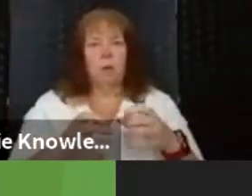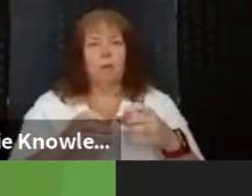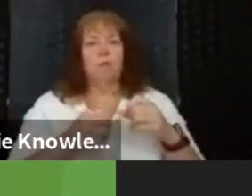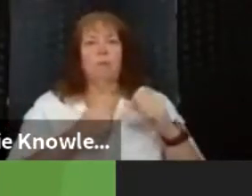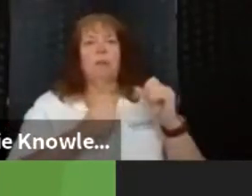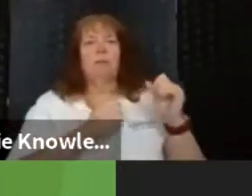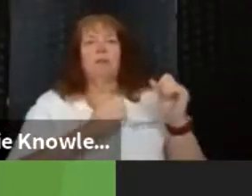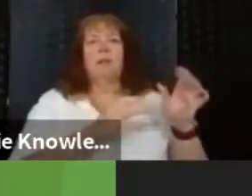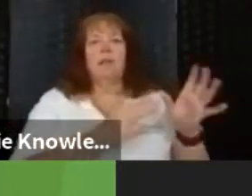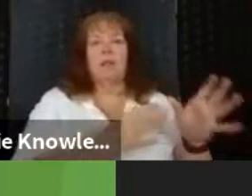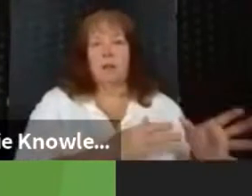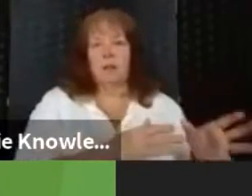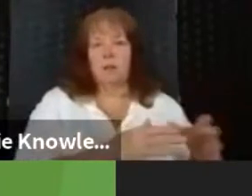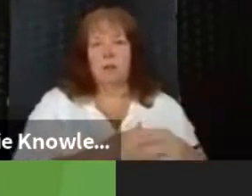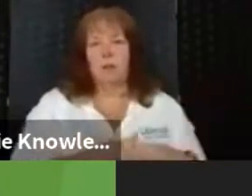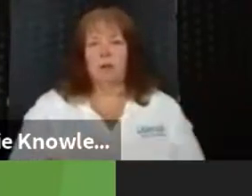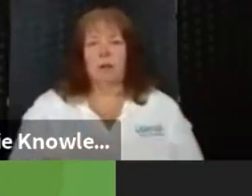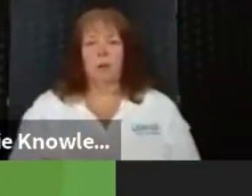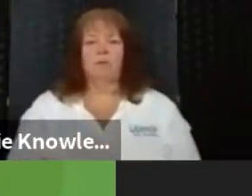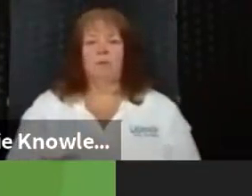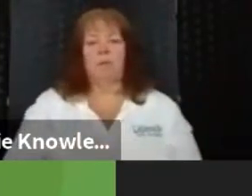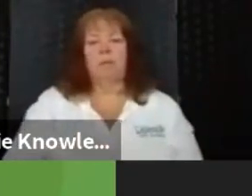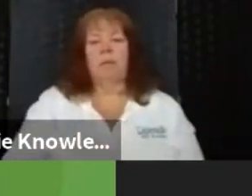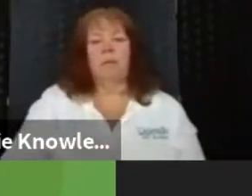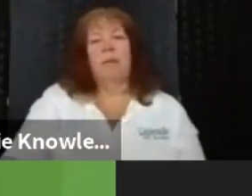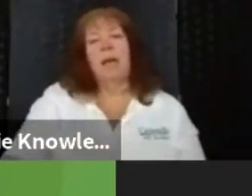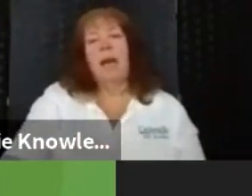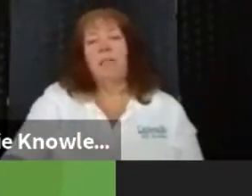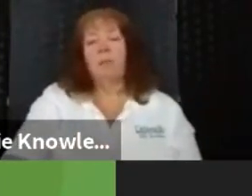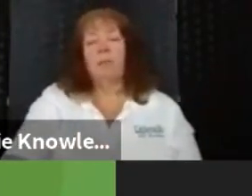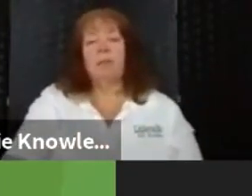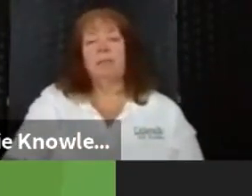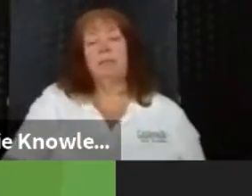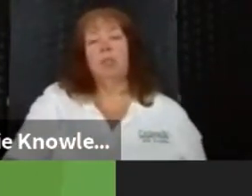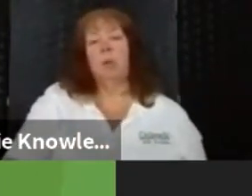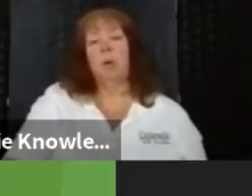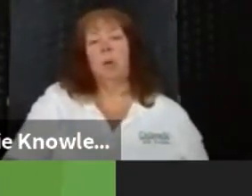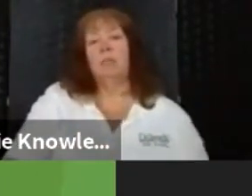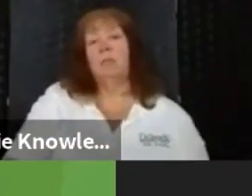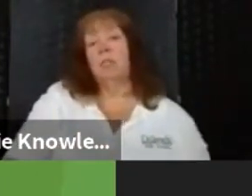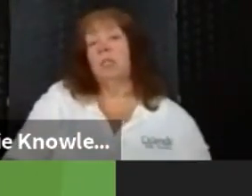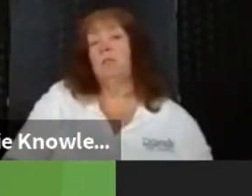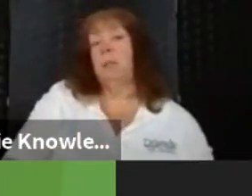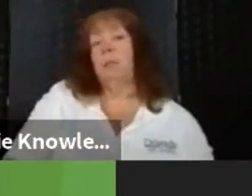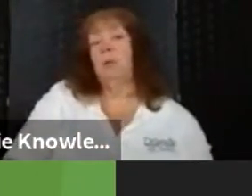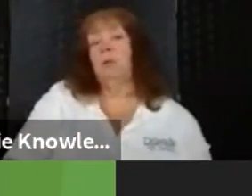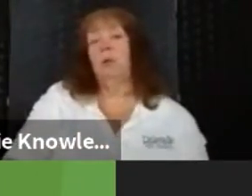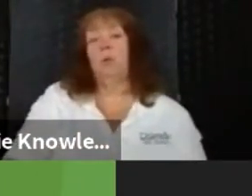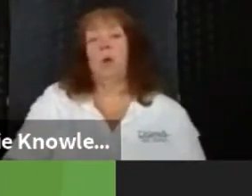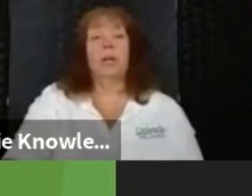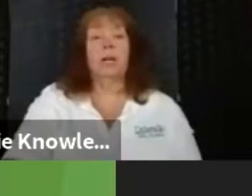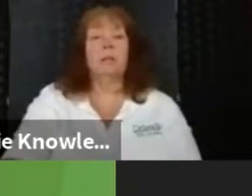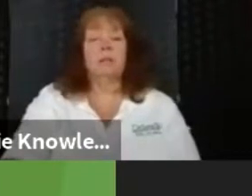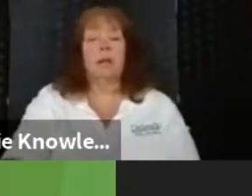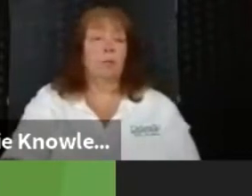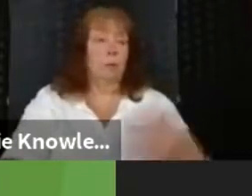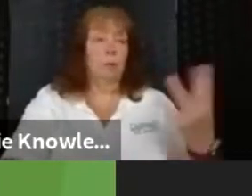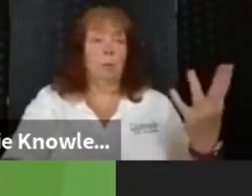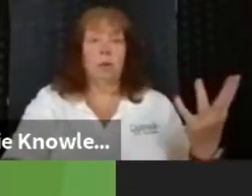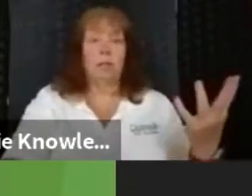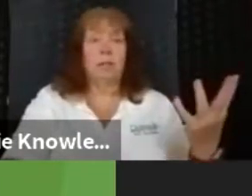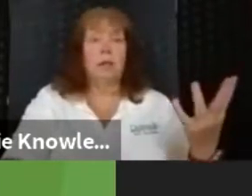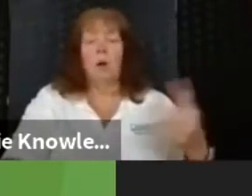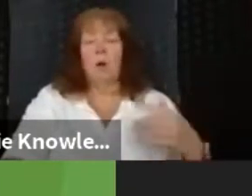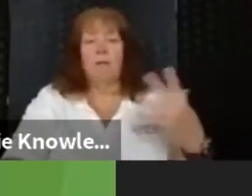for an hour and 15 minutes, and then another skill for an hour and 15 minutes. And that really seems to work well, especially for people who work outside,